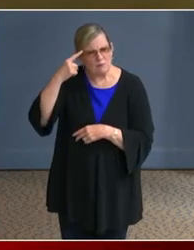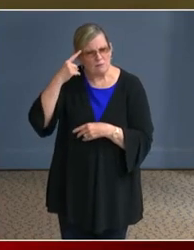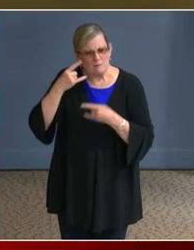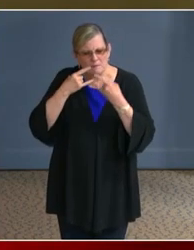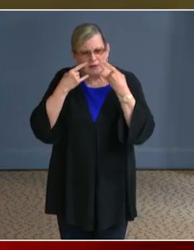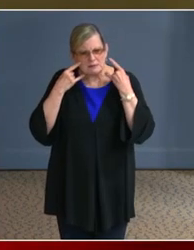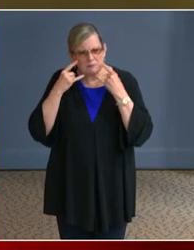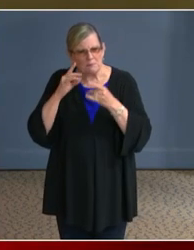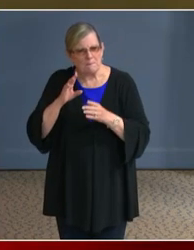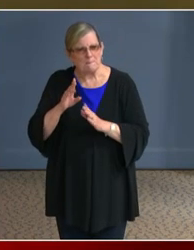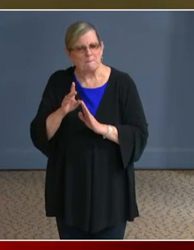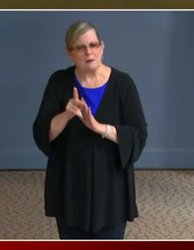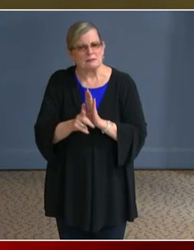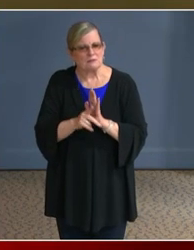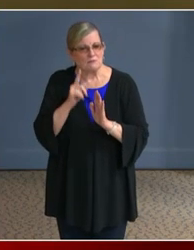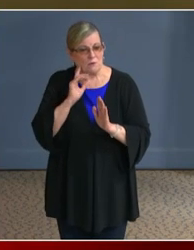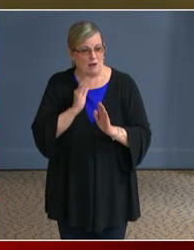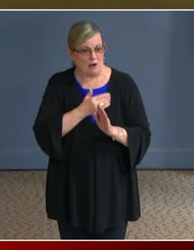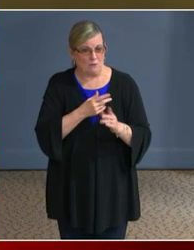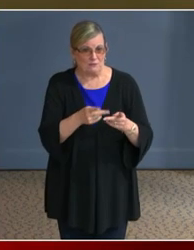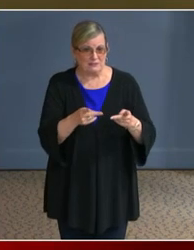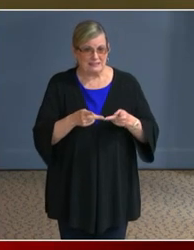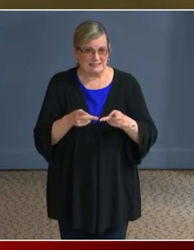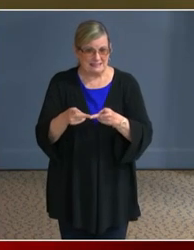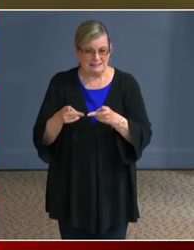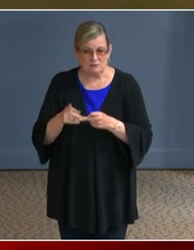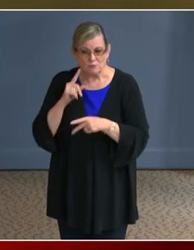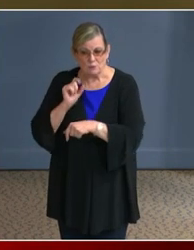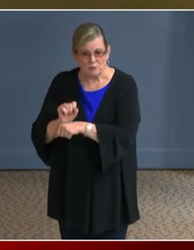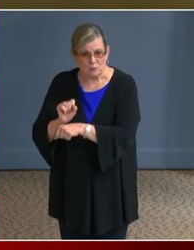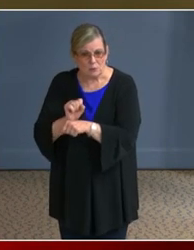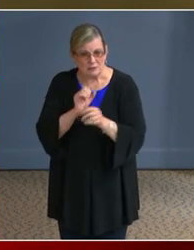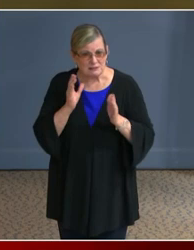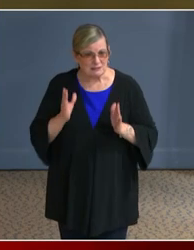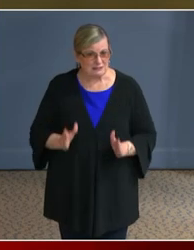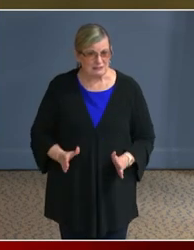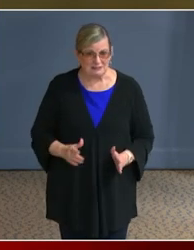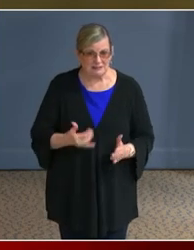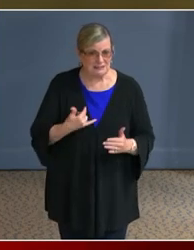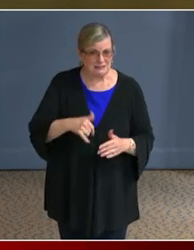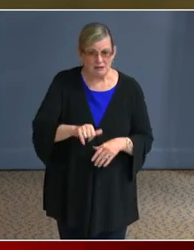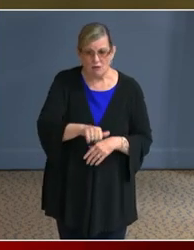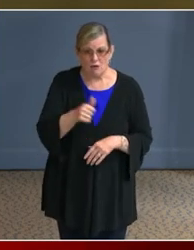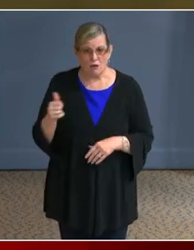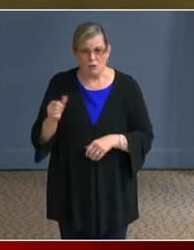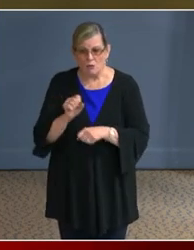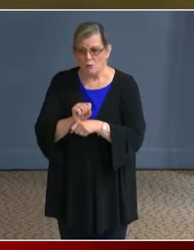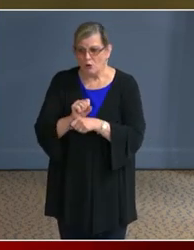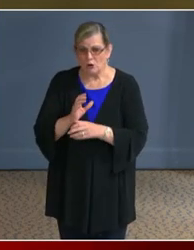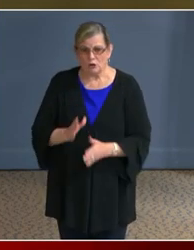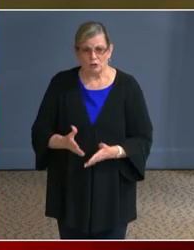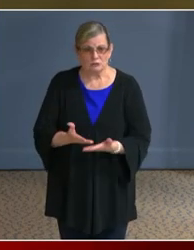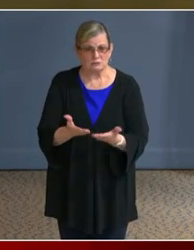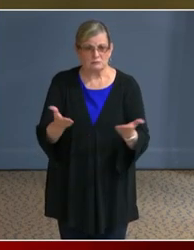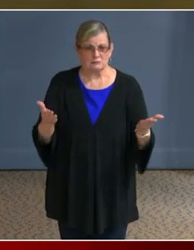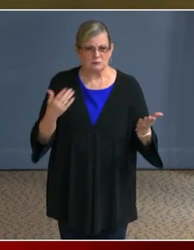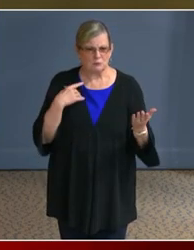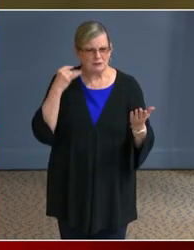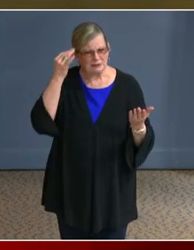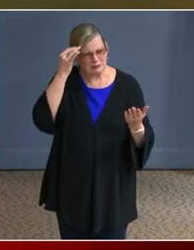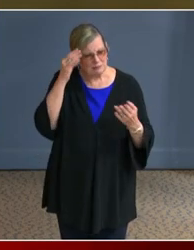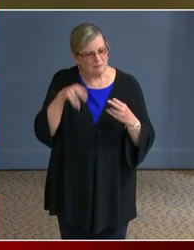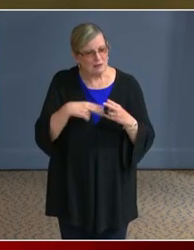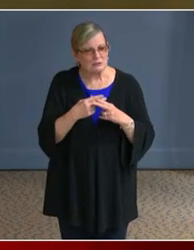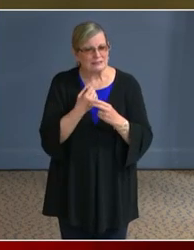will be for our facilities and our employees, because just like other employers, we are thinking about our